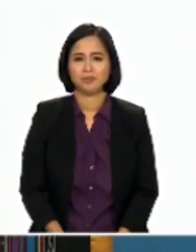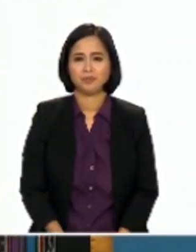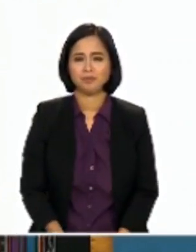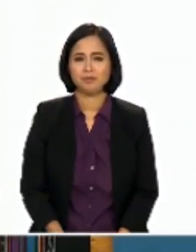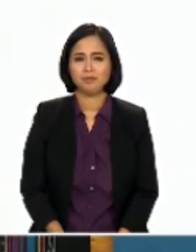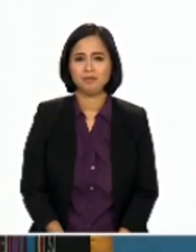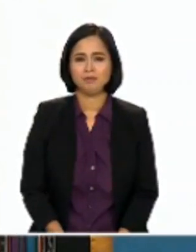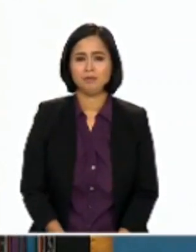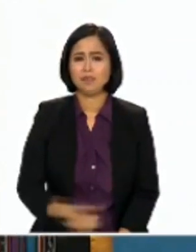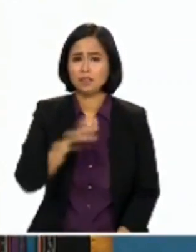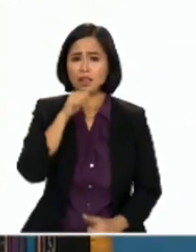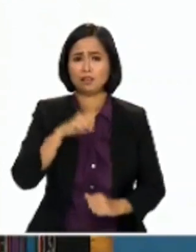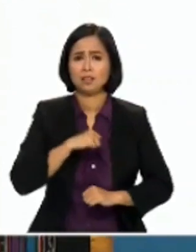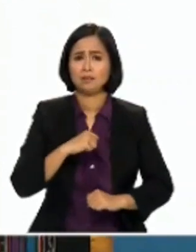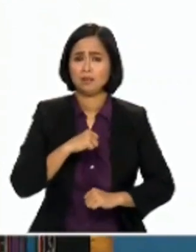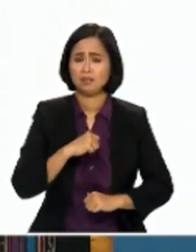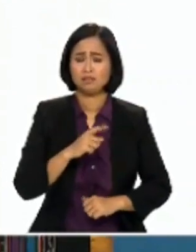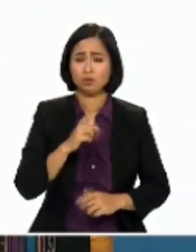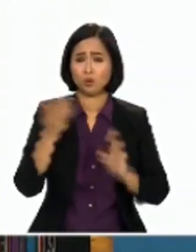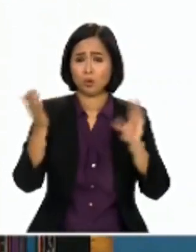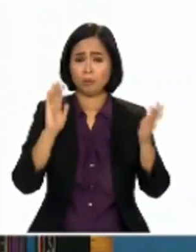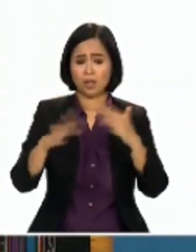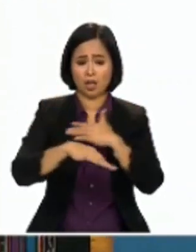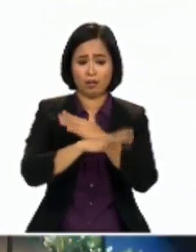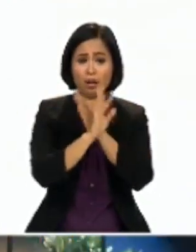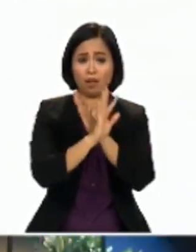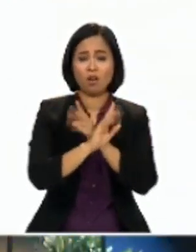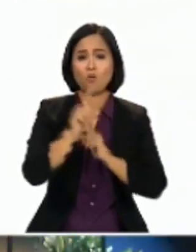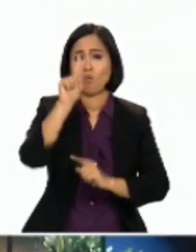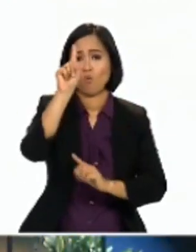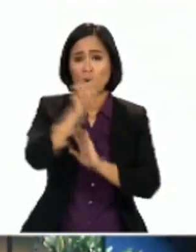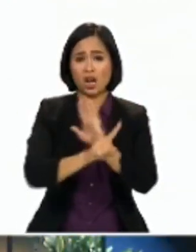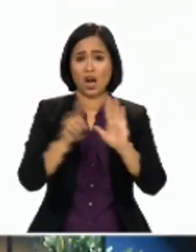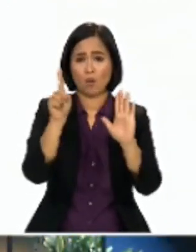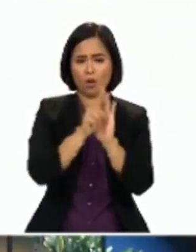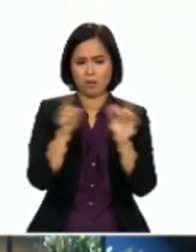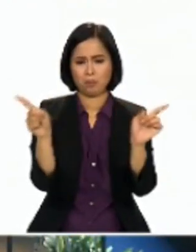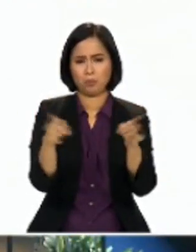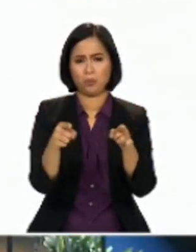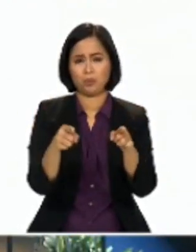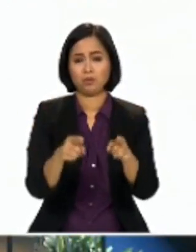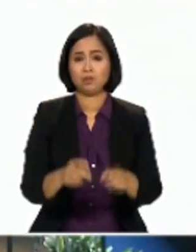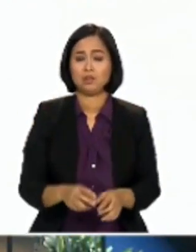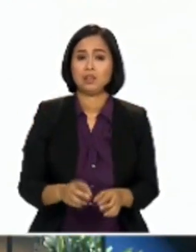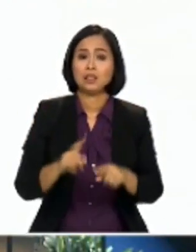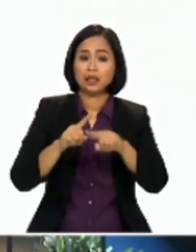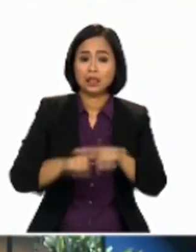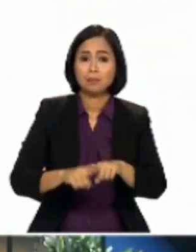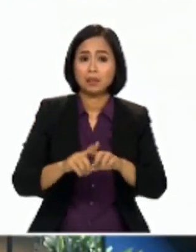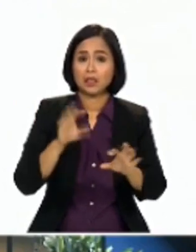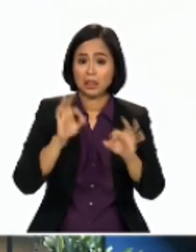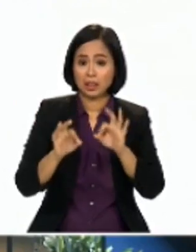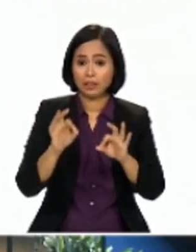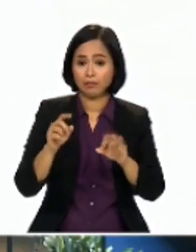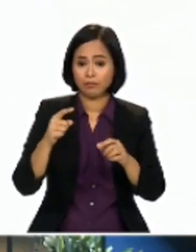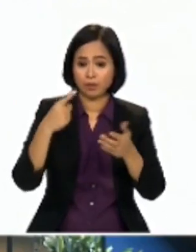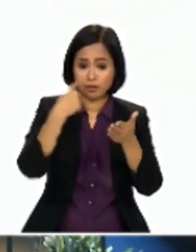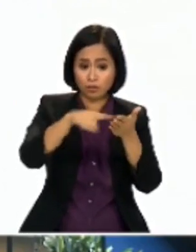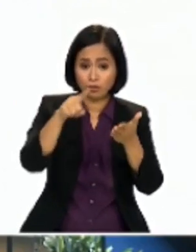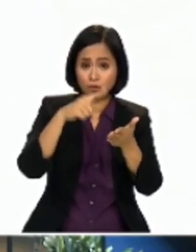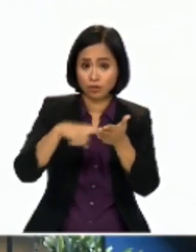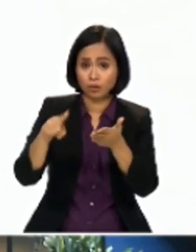Hindi ako nagyayabang. In Davao, it's 1 hour. Unless there is a need for ocular inspection.